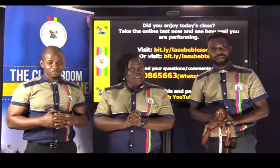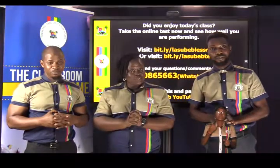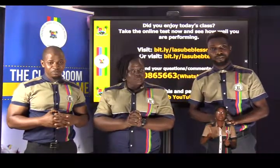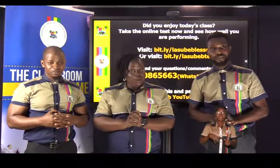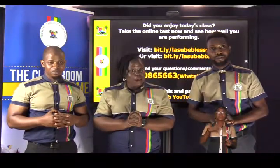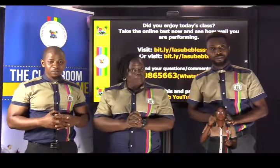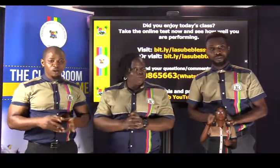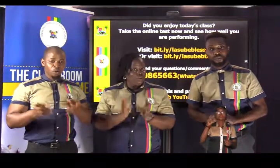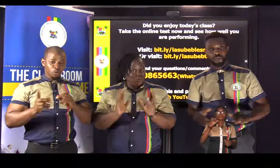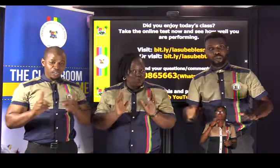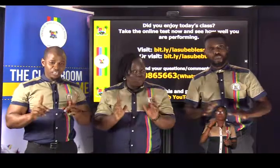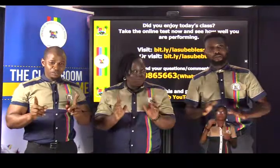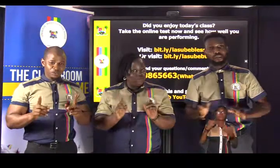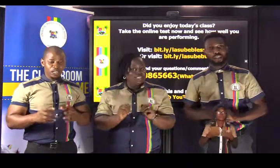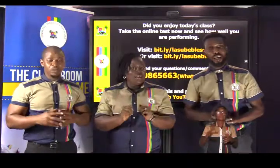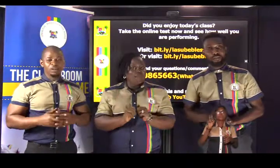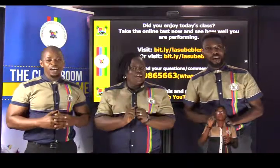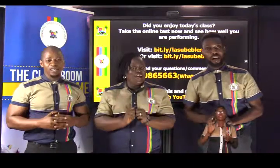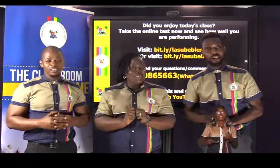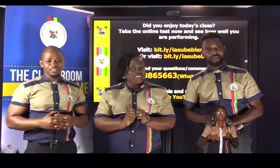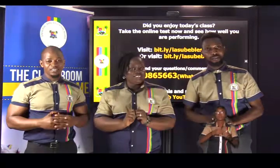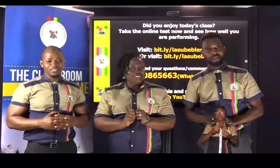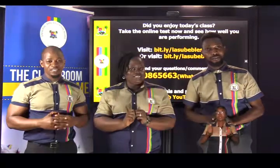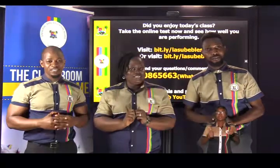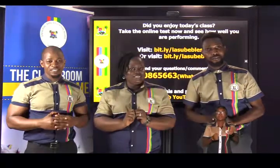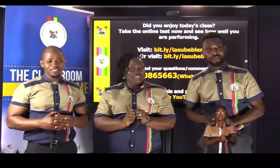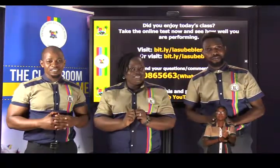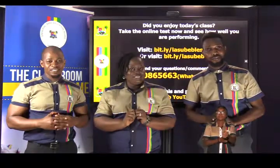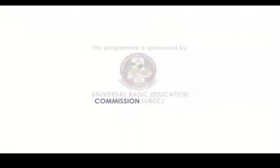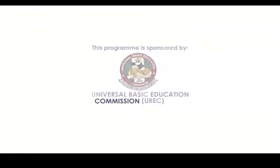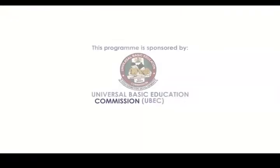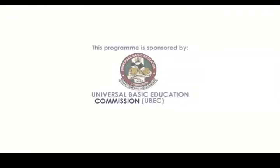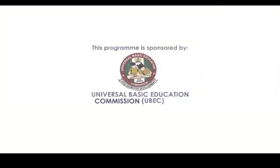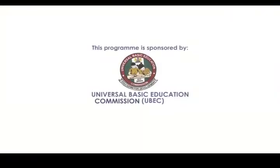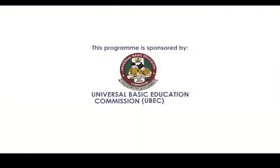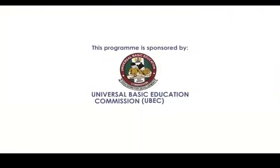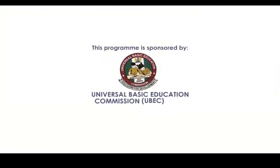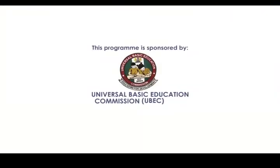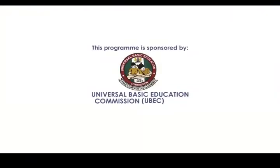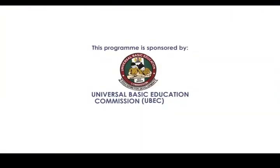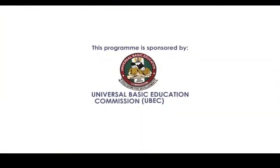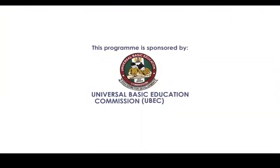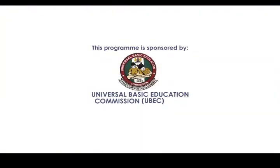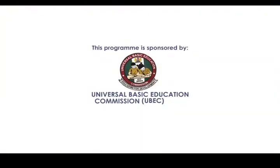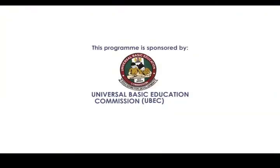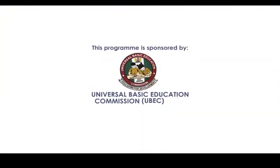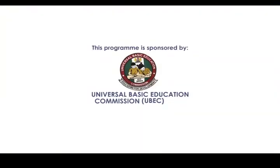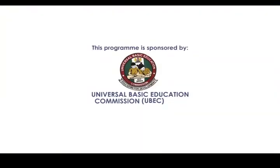Because at LASUBEB, We leave no child behind.